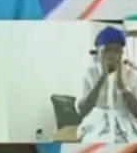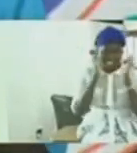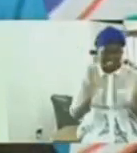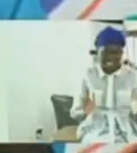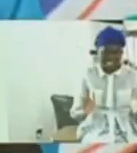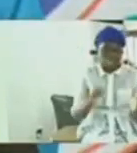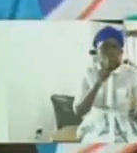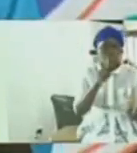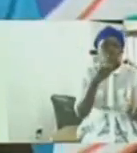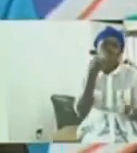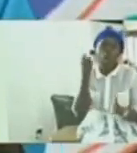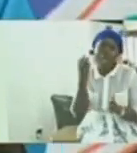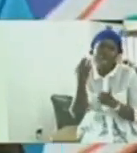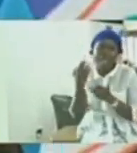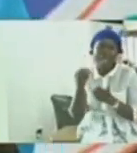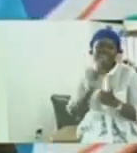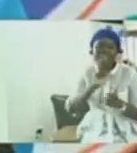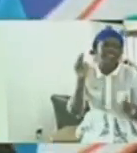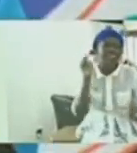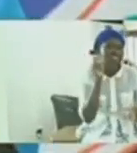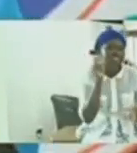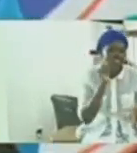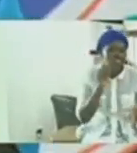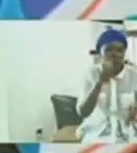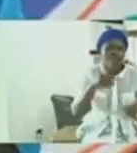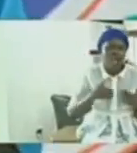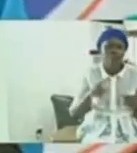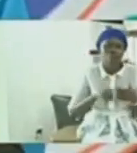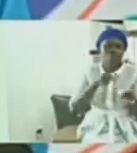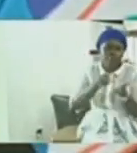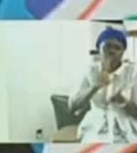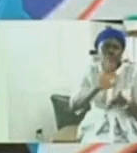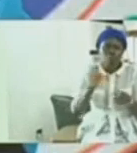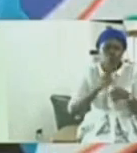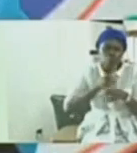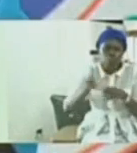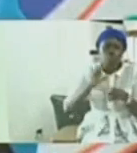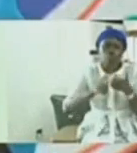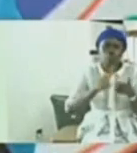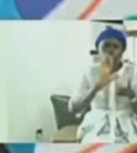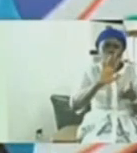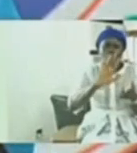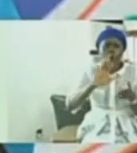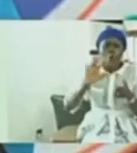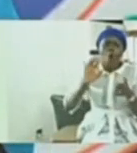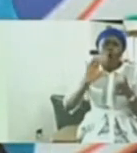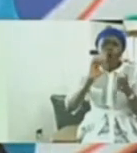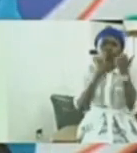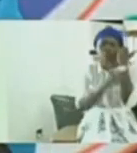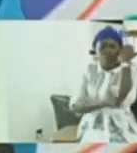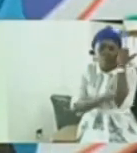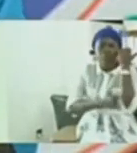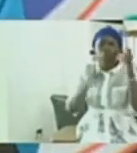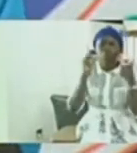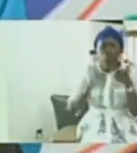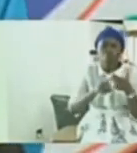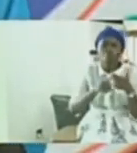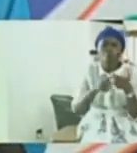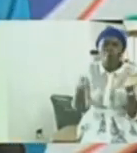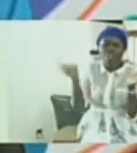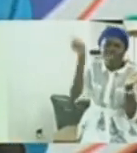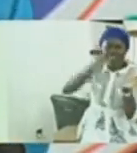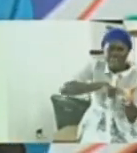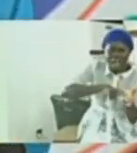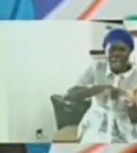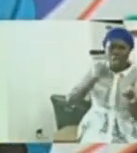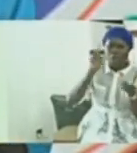country. You have a duty to your country to register, to